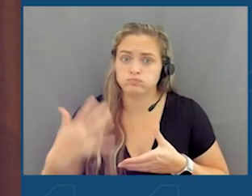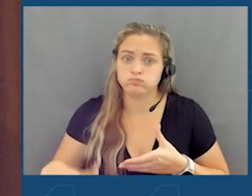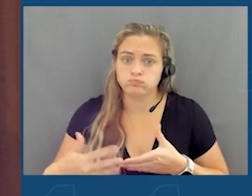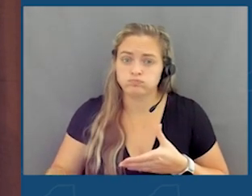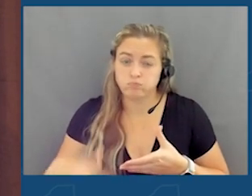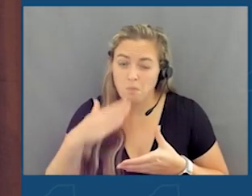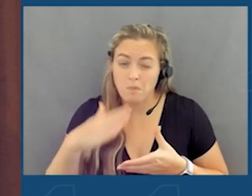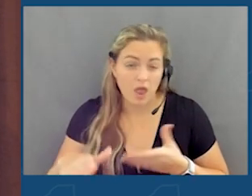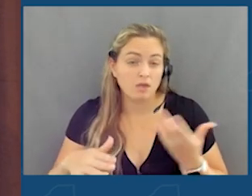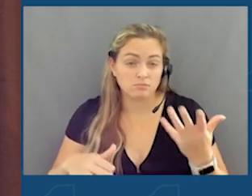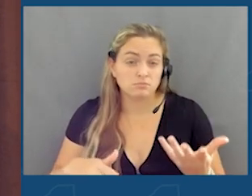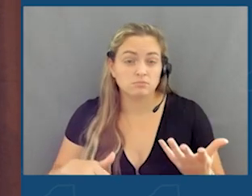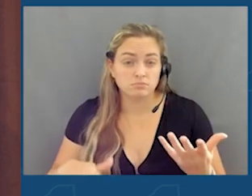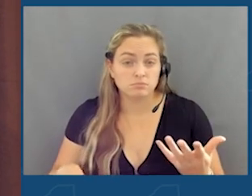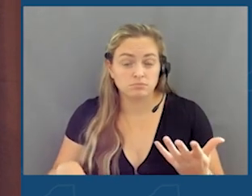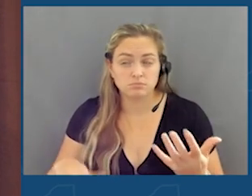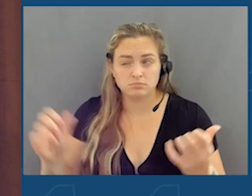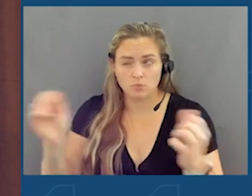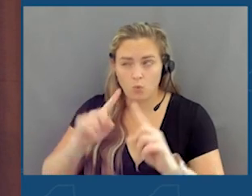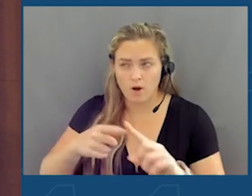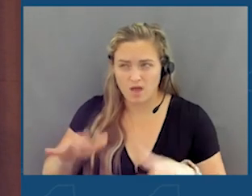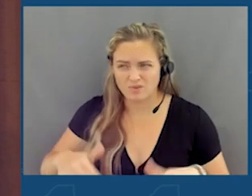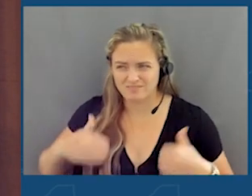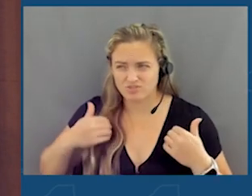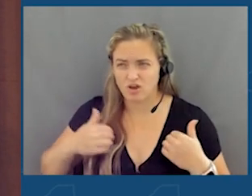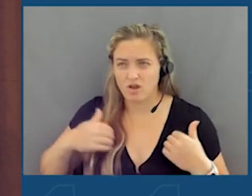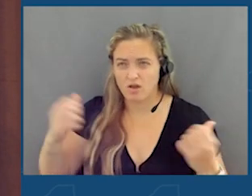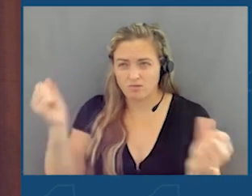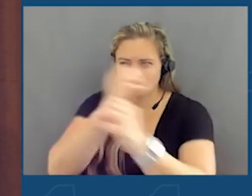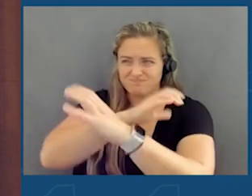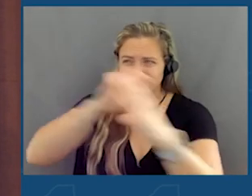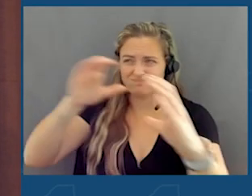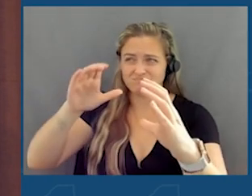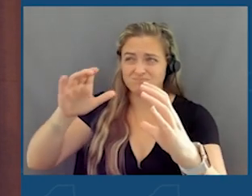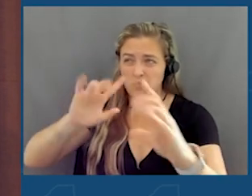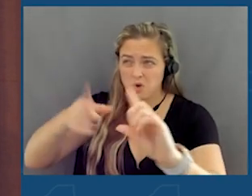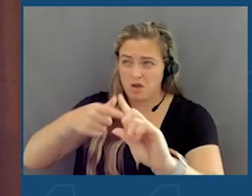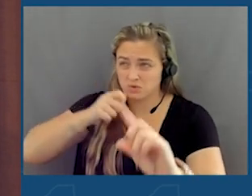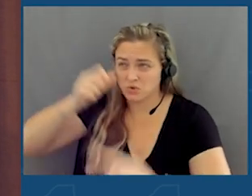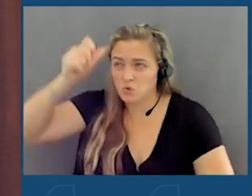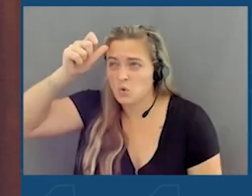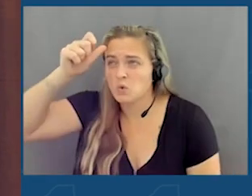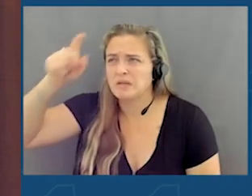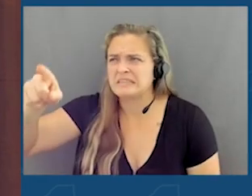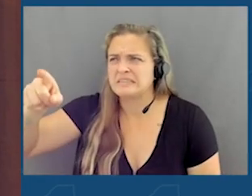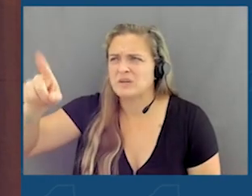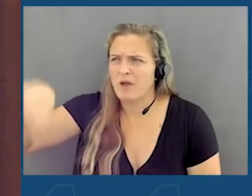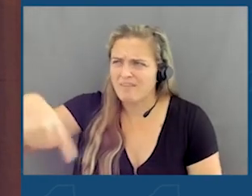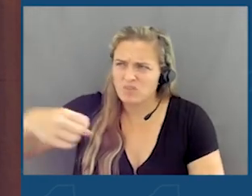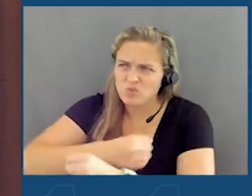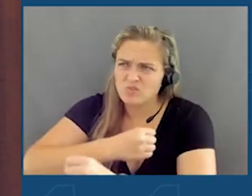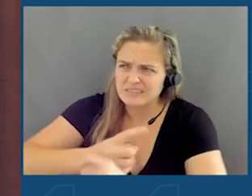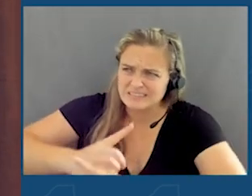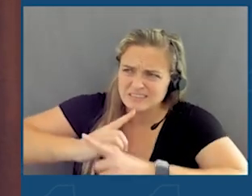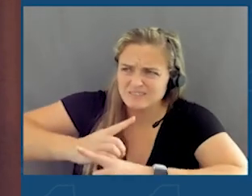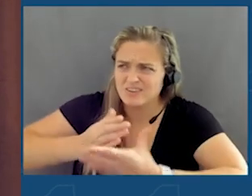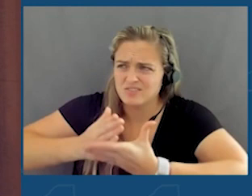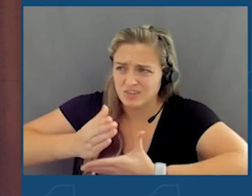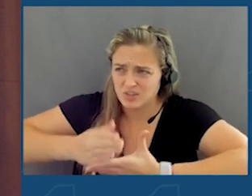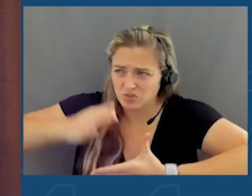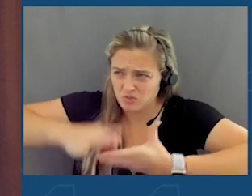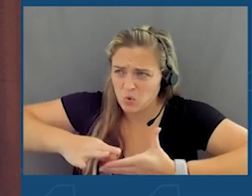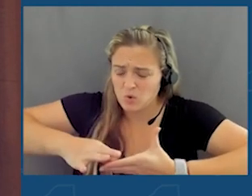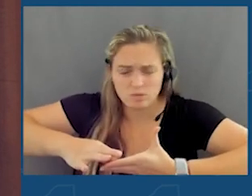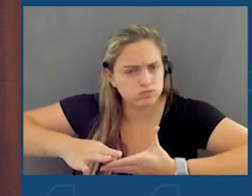imagined as a child that I'd be standing here as an adult having to say we have to fight to defend the right to vote